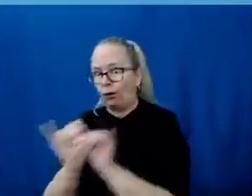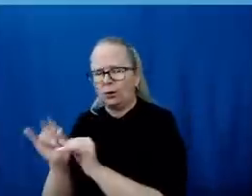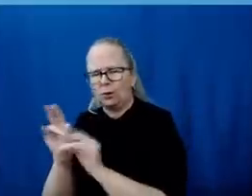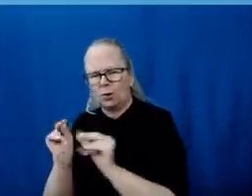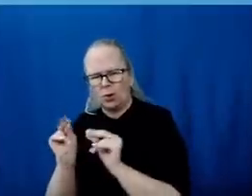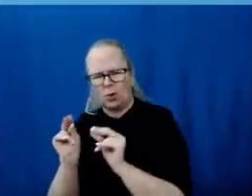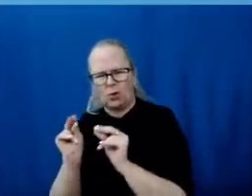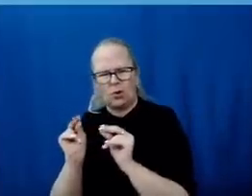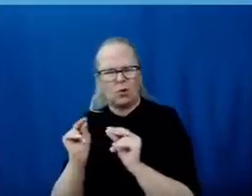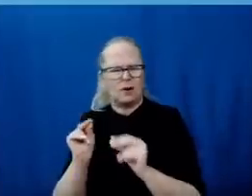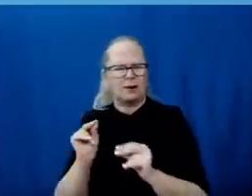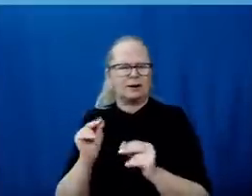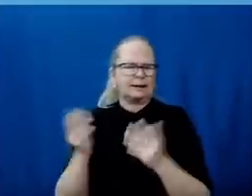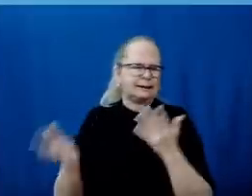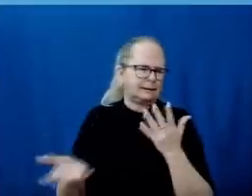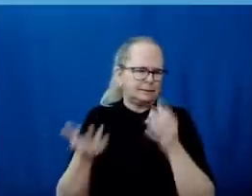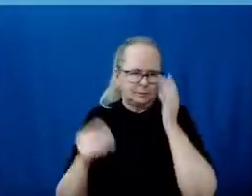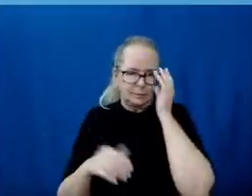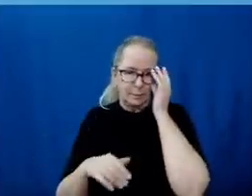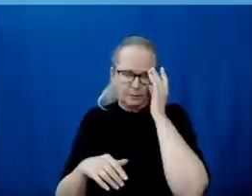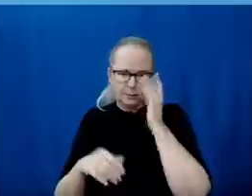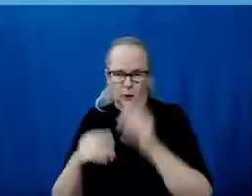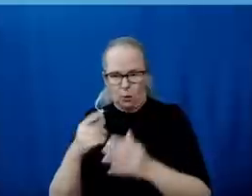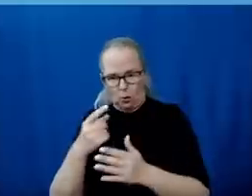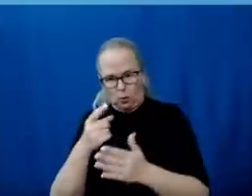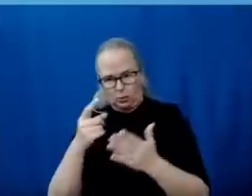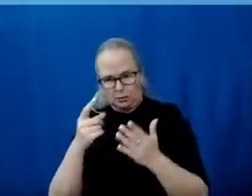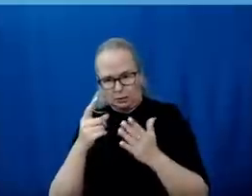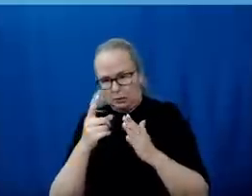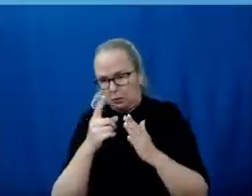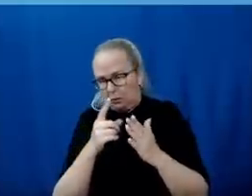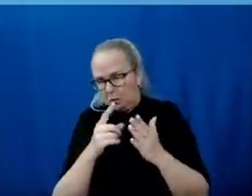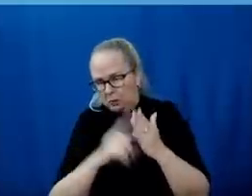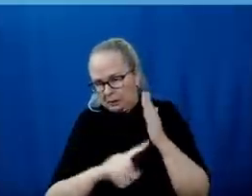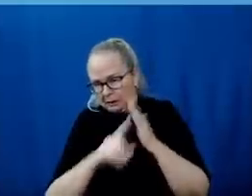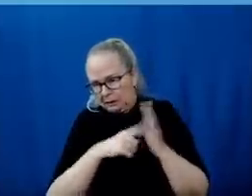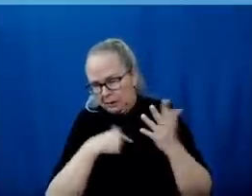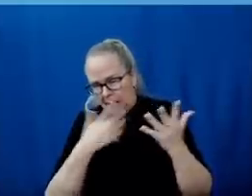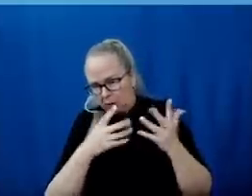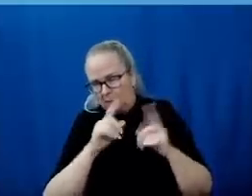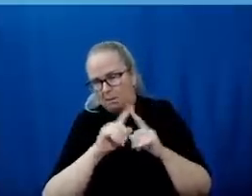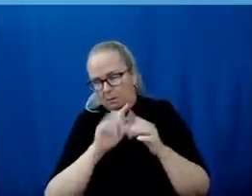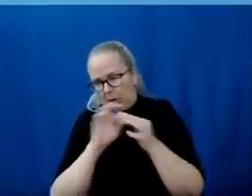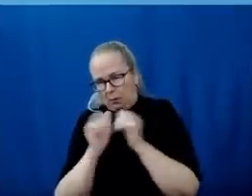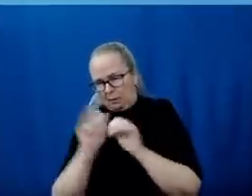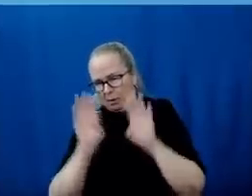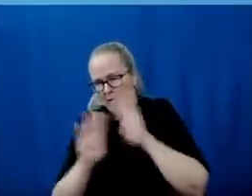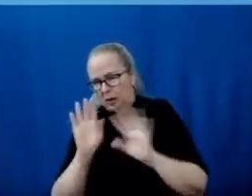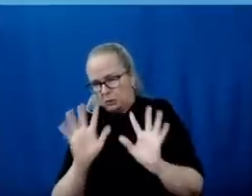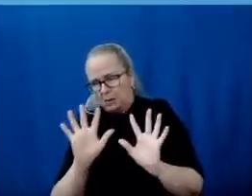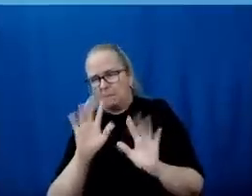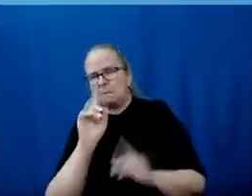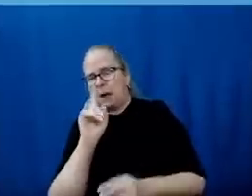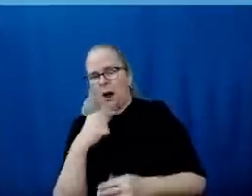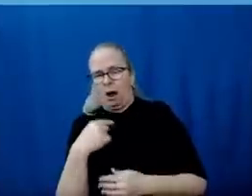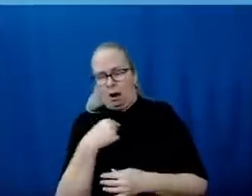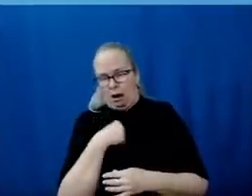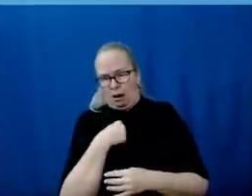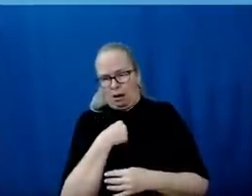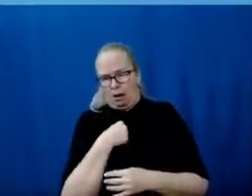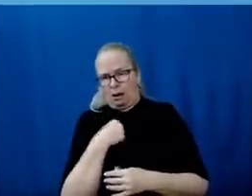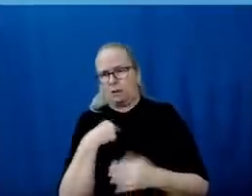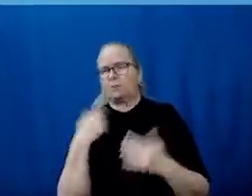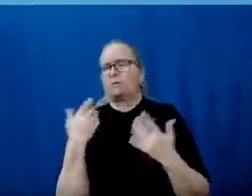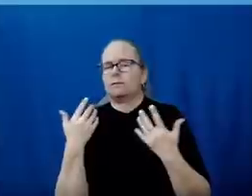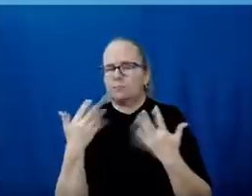to measure. And I guess, I don't know if this is a criticism of molecular biology, but